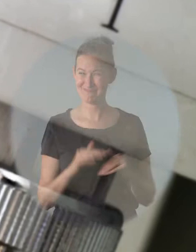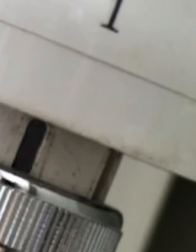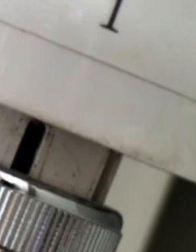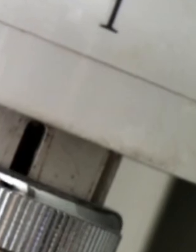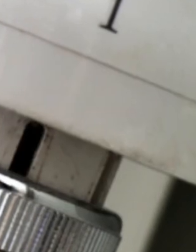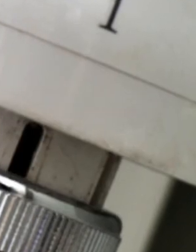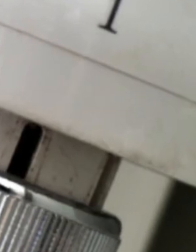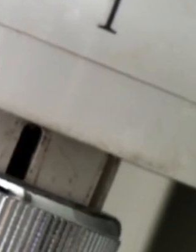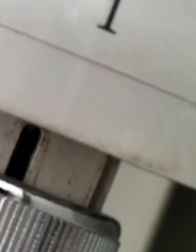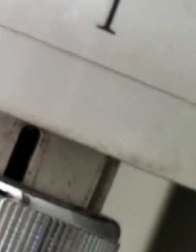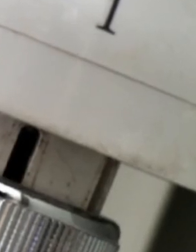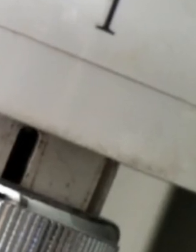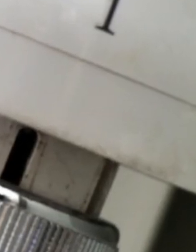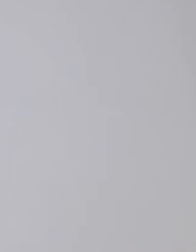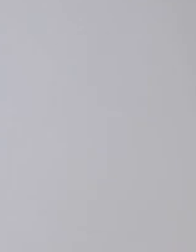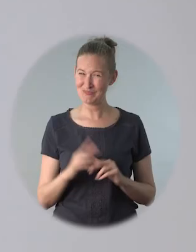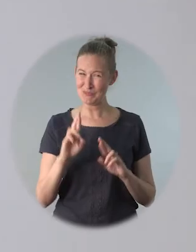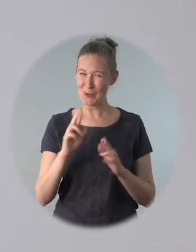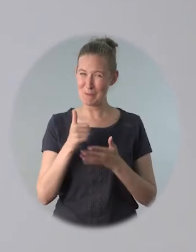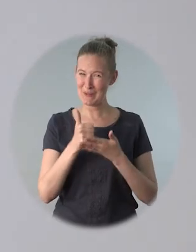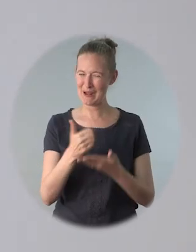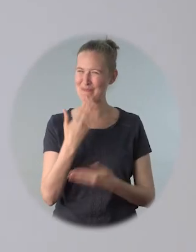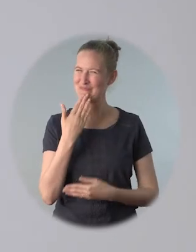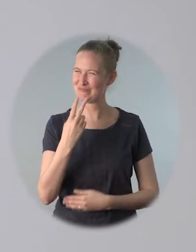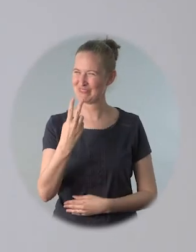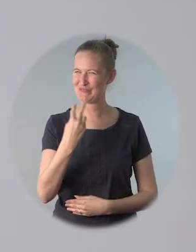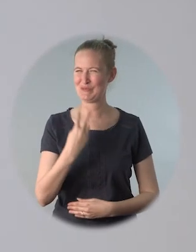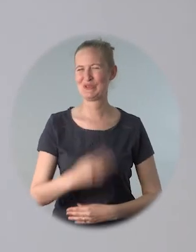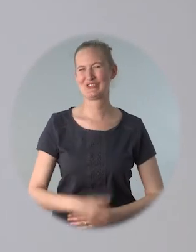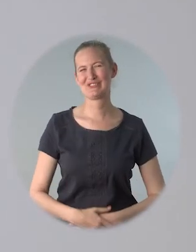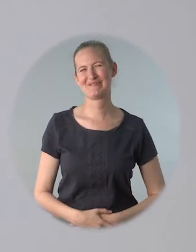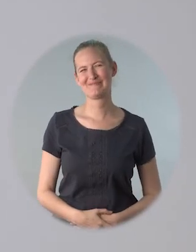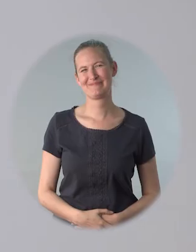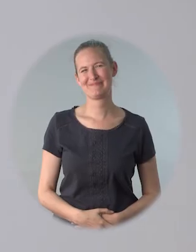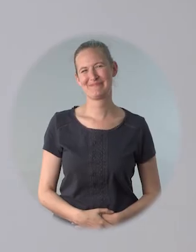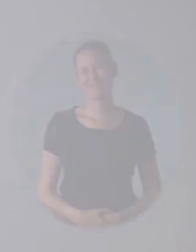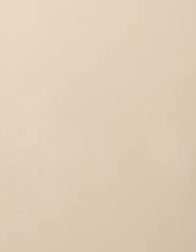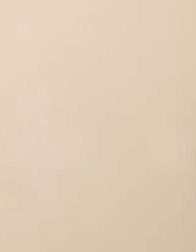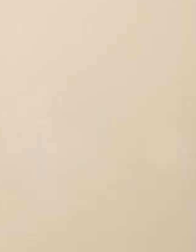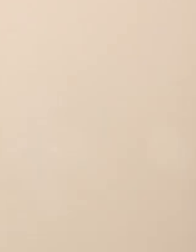get the temperature just right in that room. So I hope that helps. Thanks for watching.